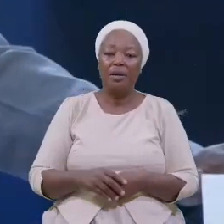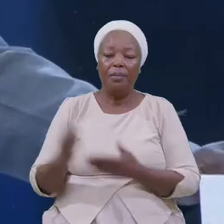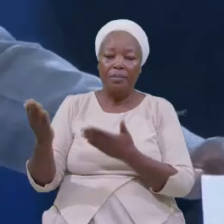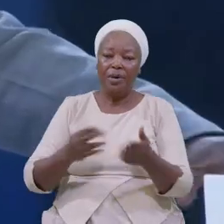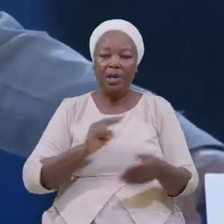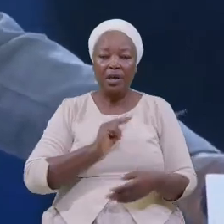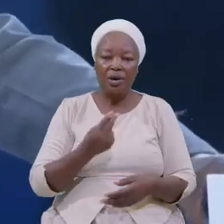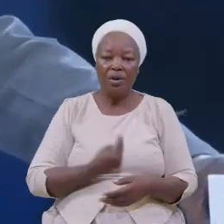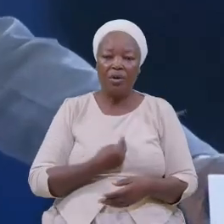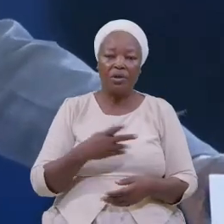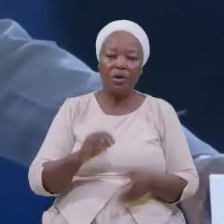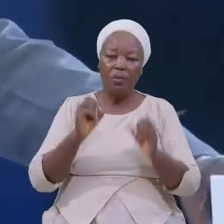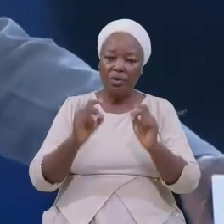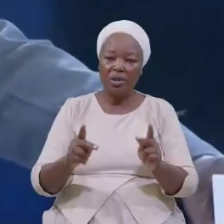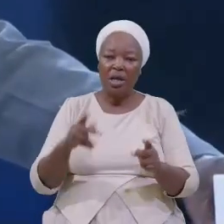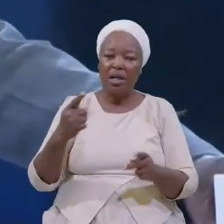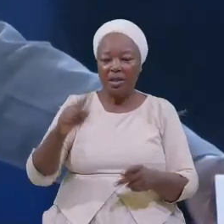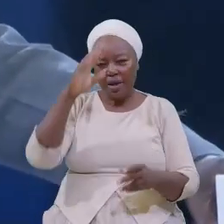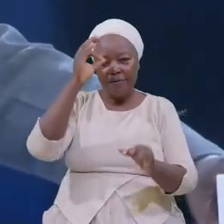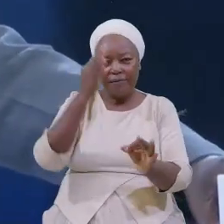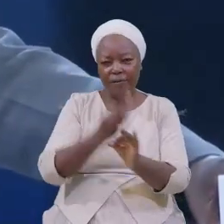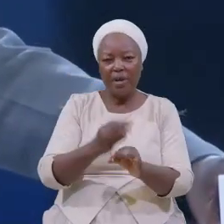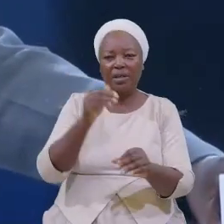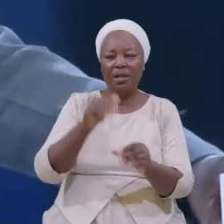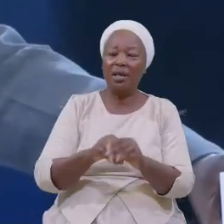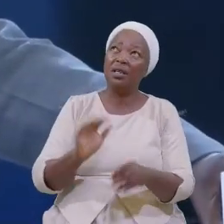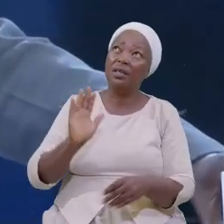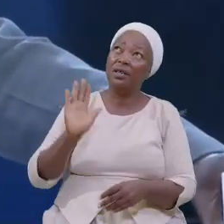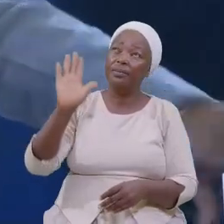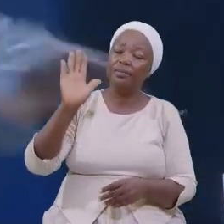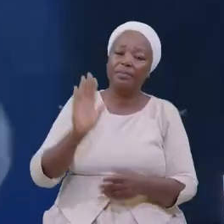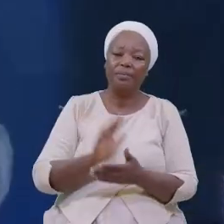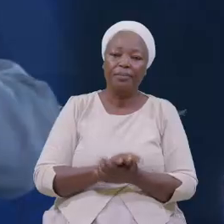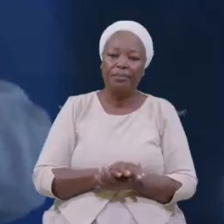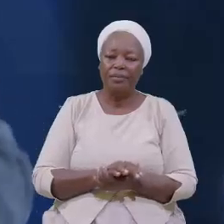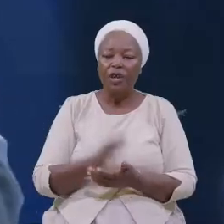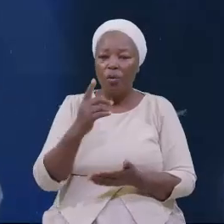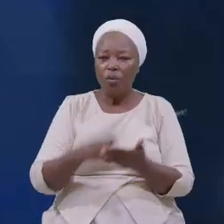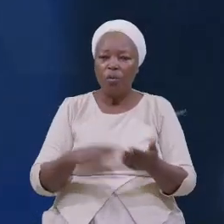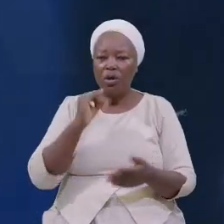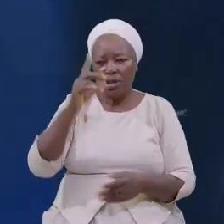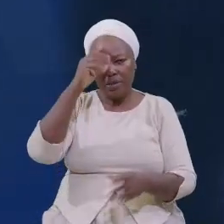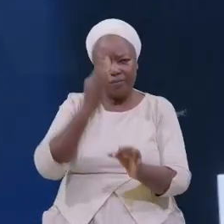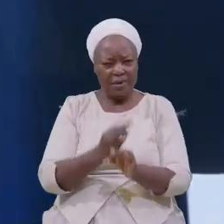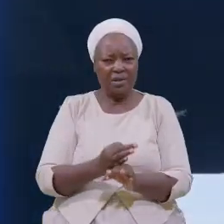bringing us. The faith in him. What's faith, by the way?